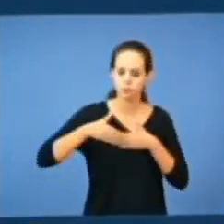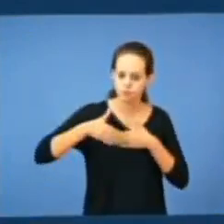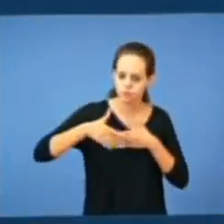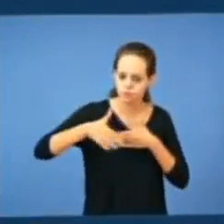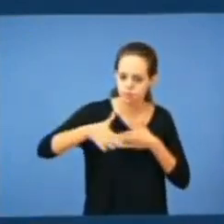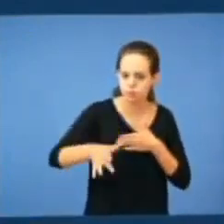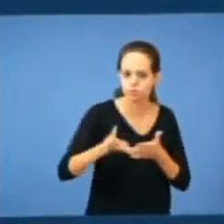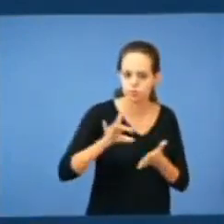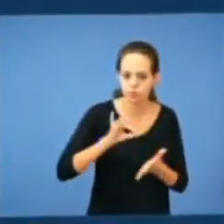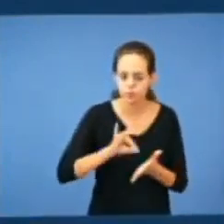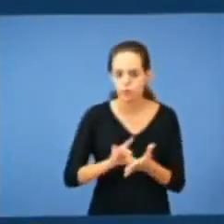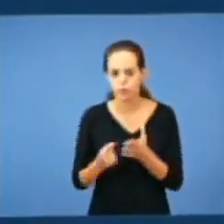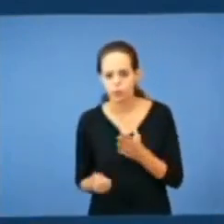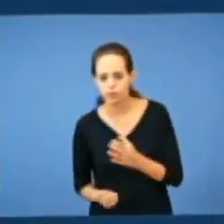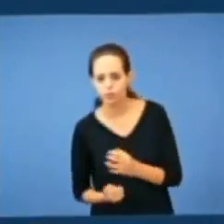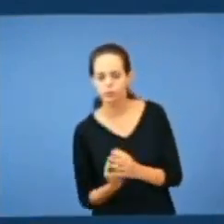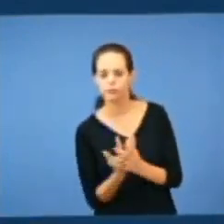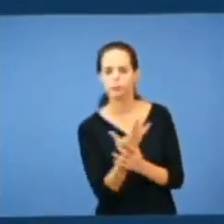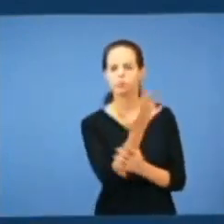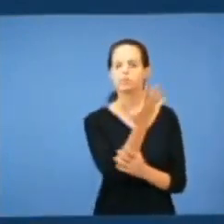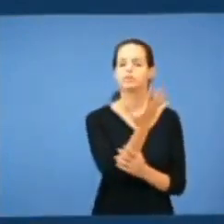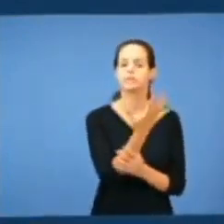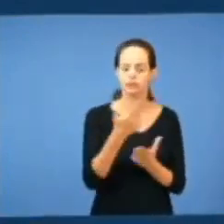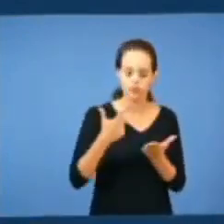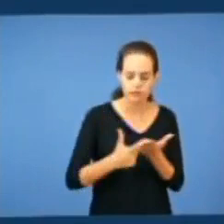which is the origin.